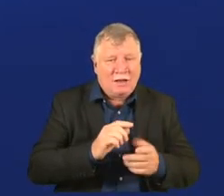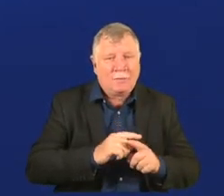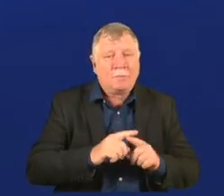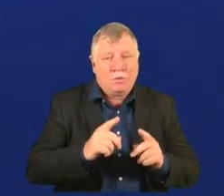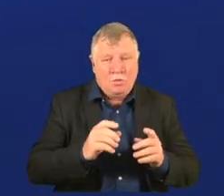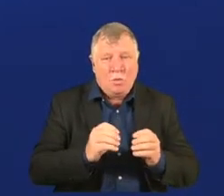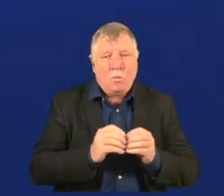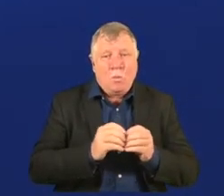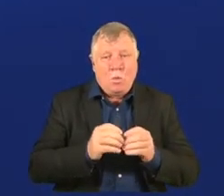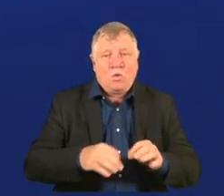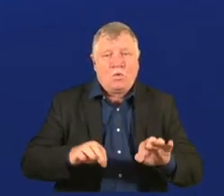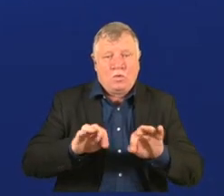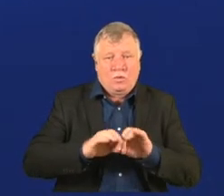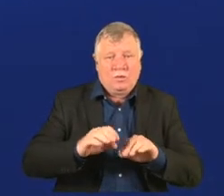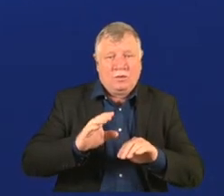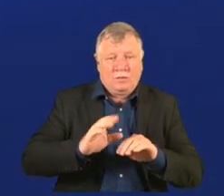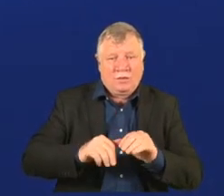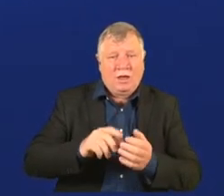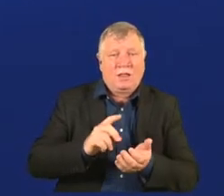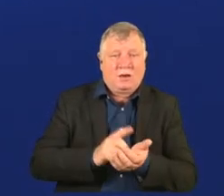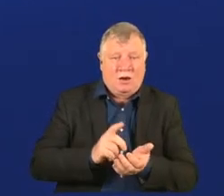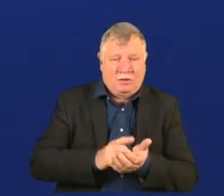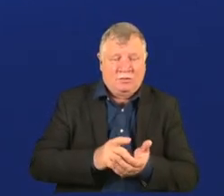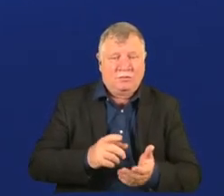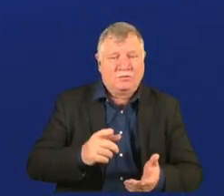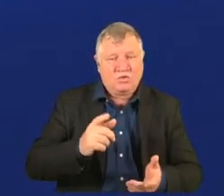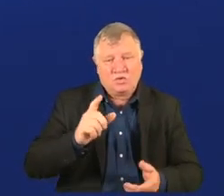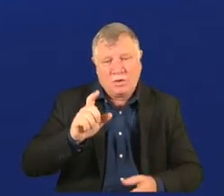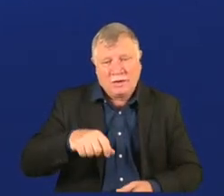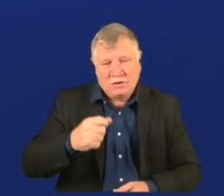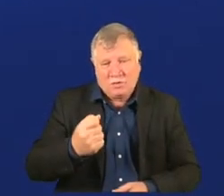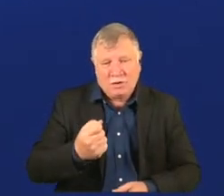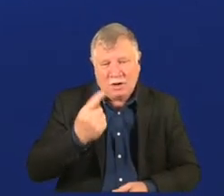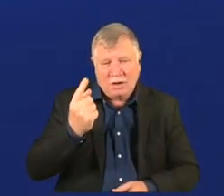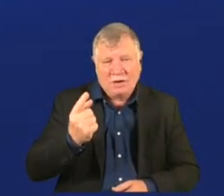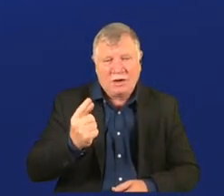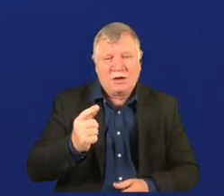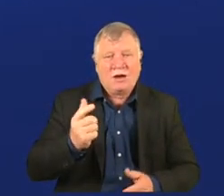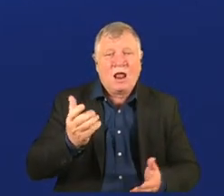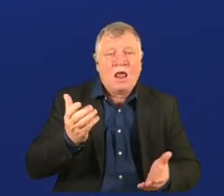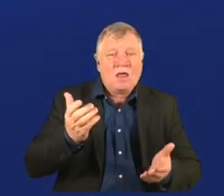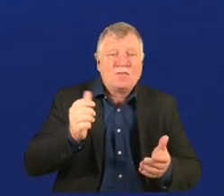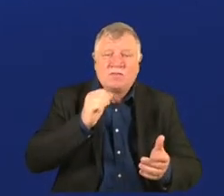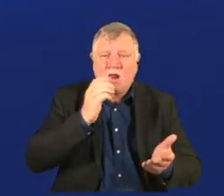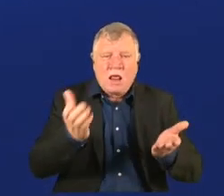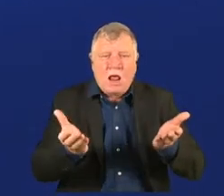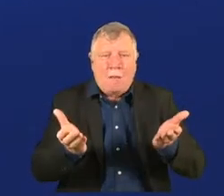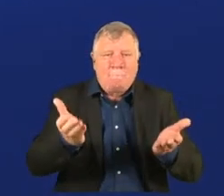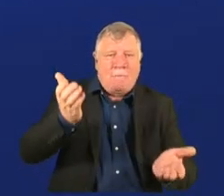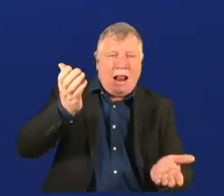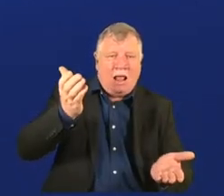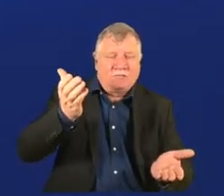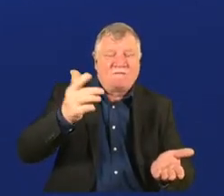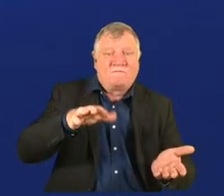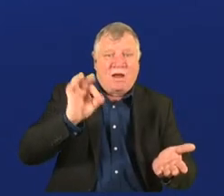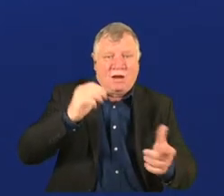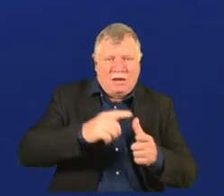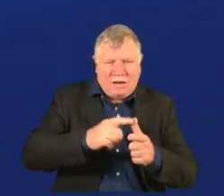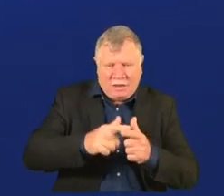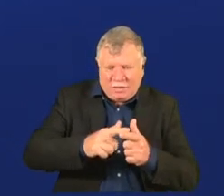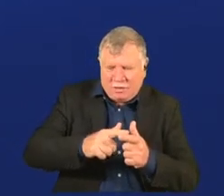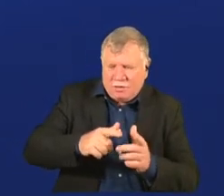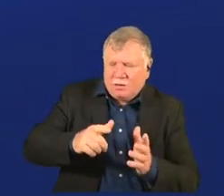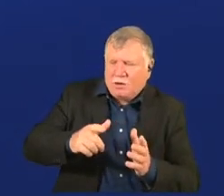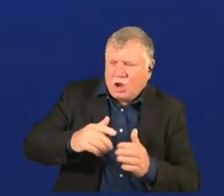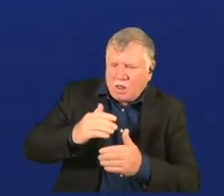critical or more so than with some of the physicians, to be able to understand what those imbalances are, and then through a very extensive